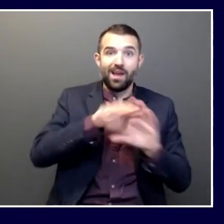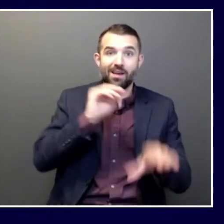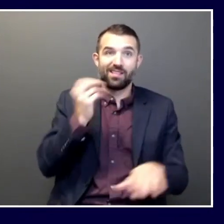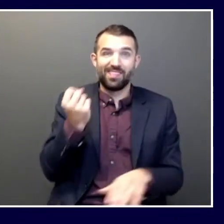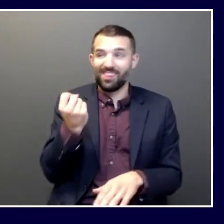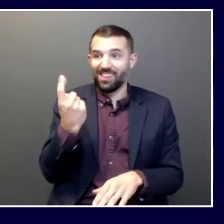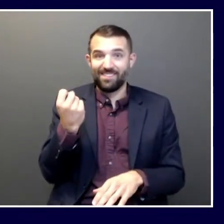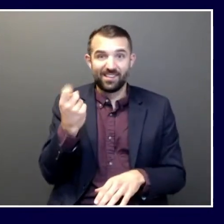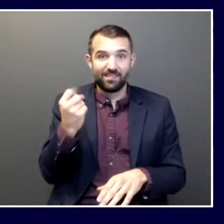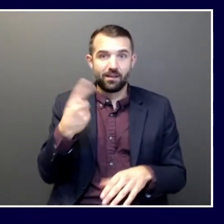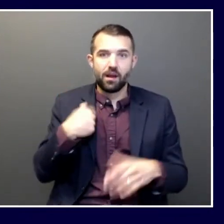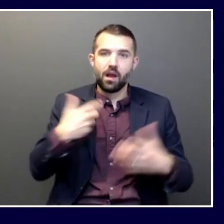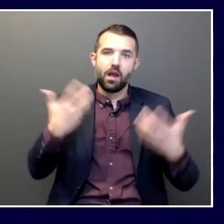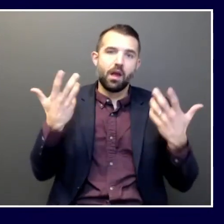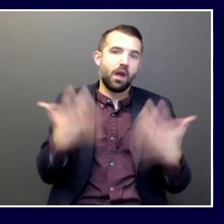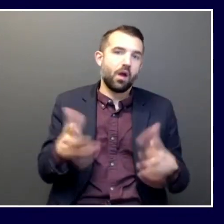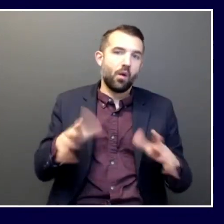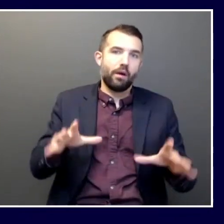had COVID-19.